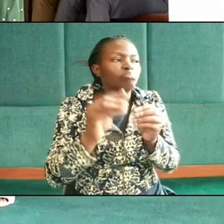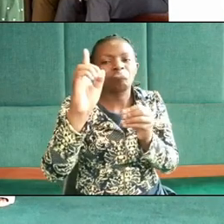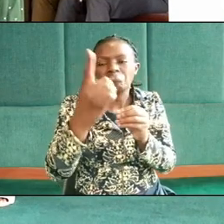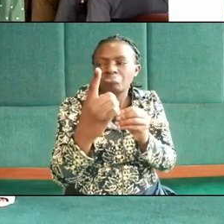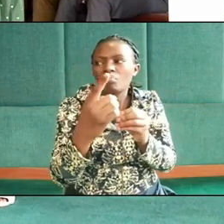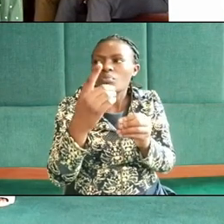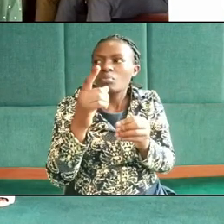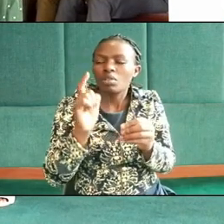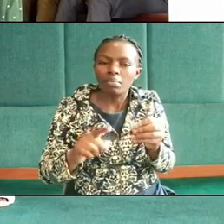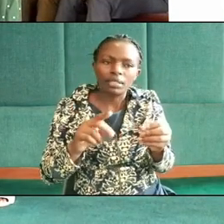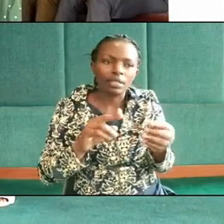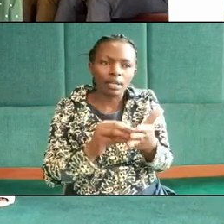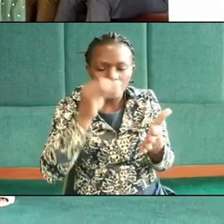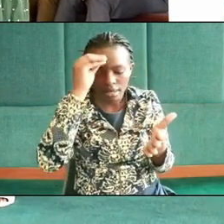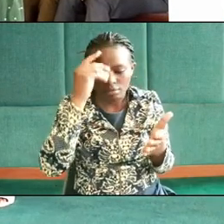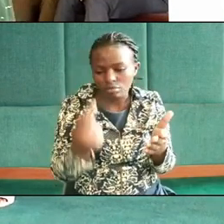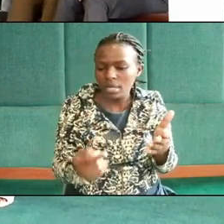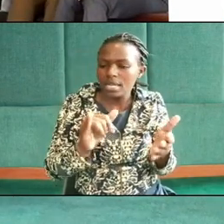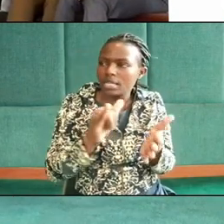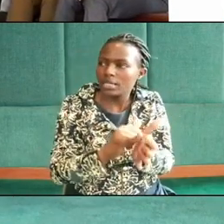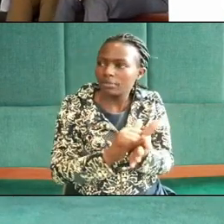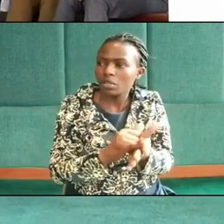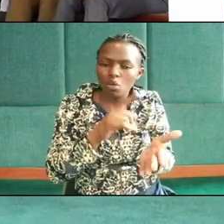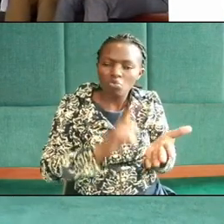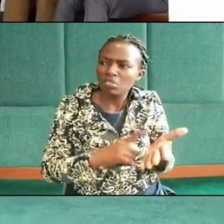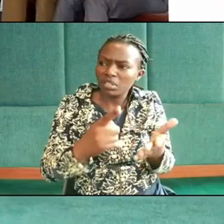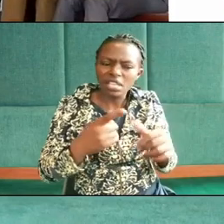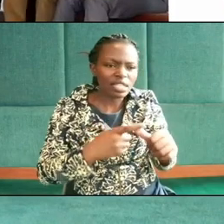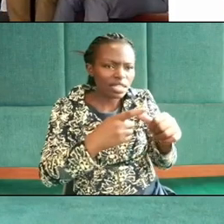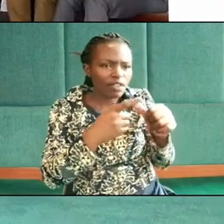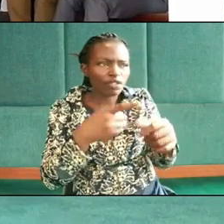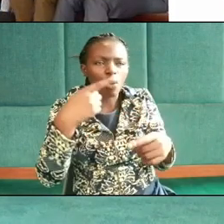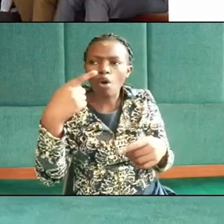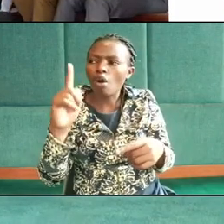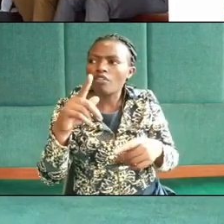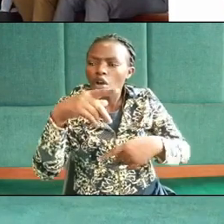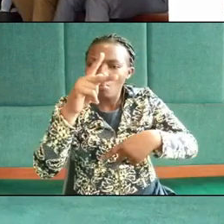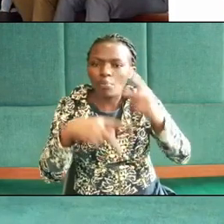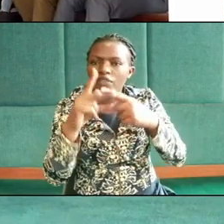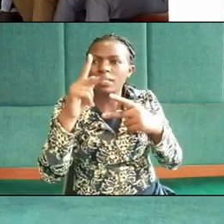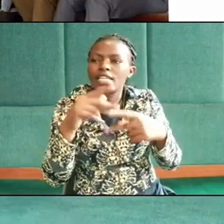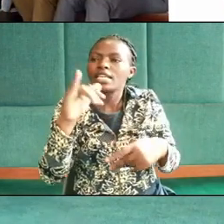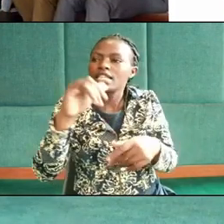today is we are going to find out what this gift of prophecy is all